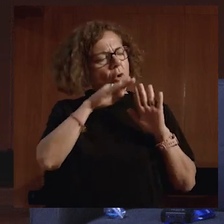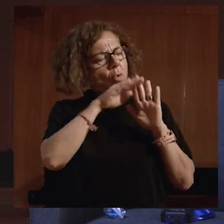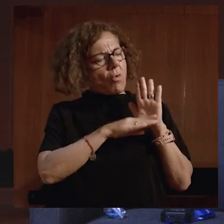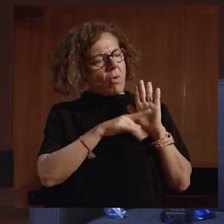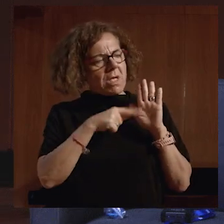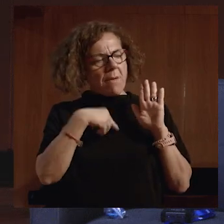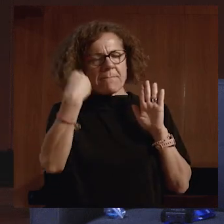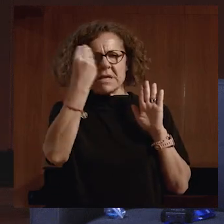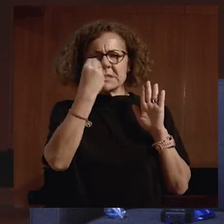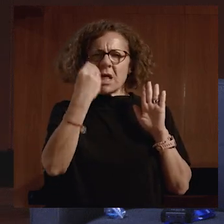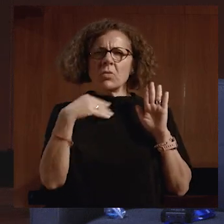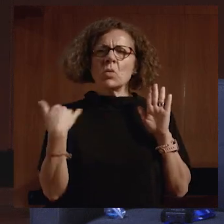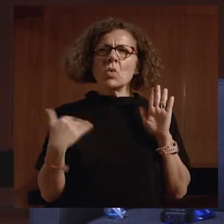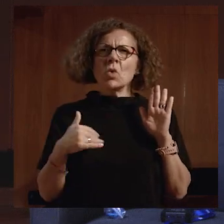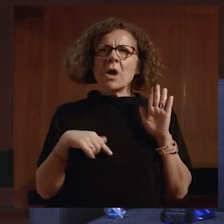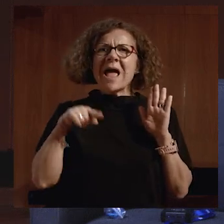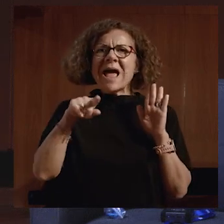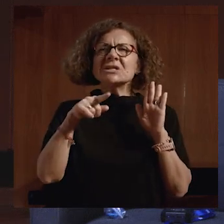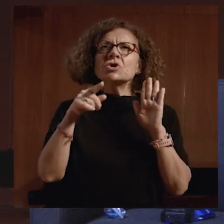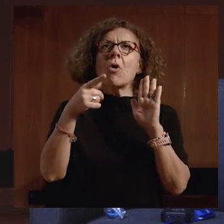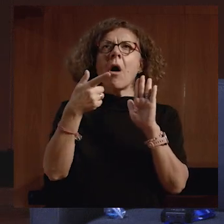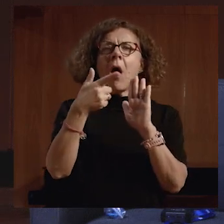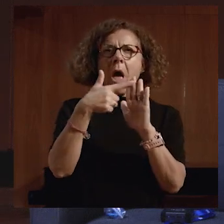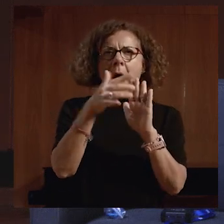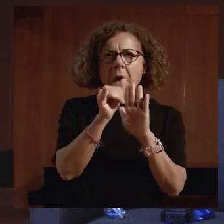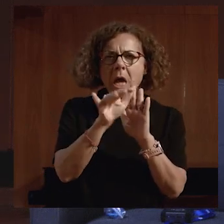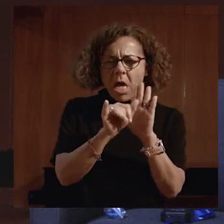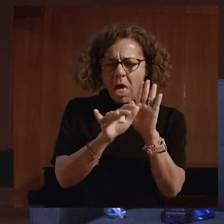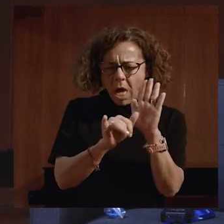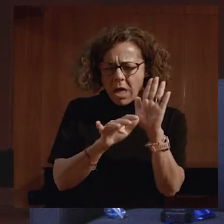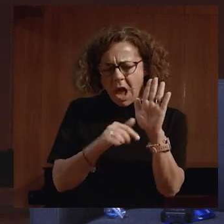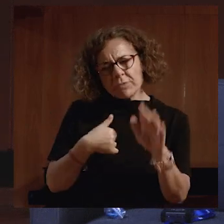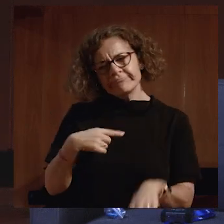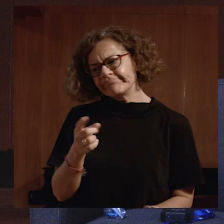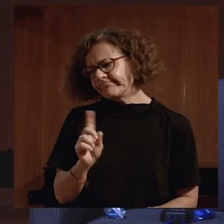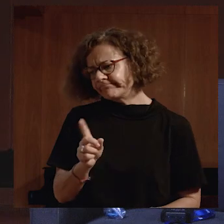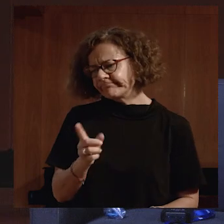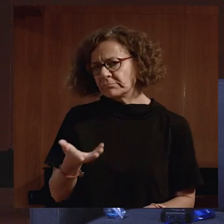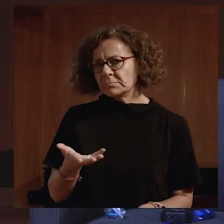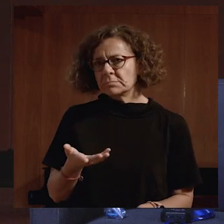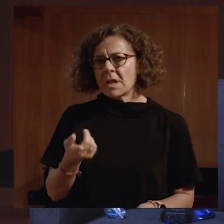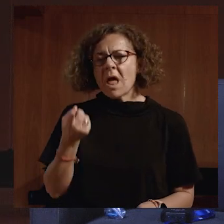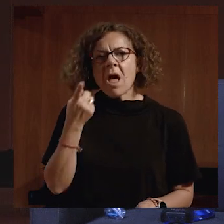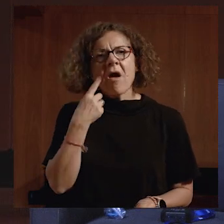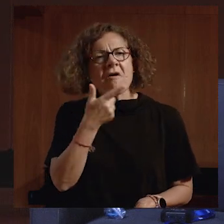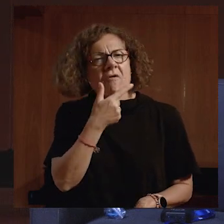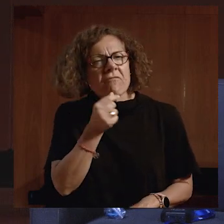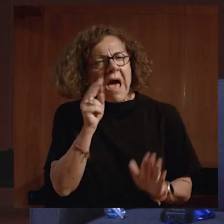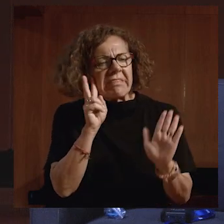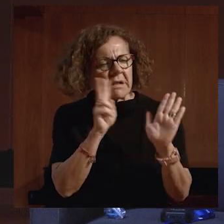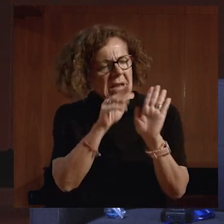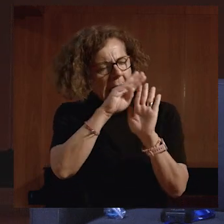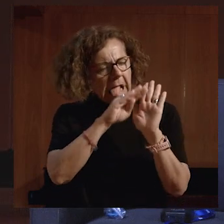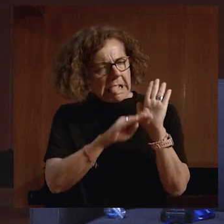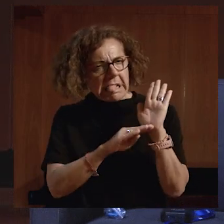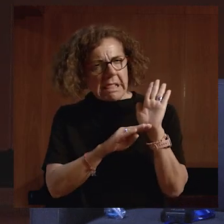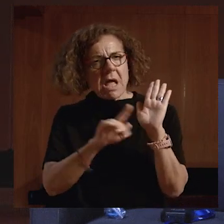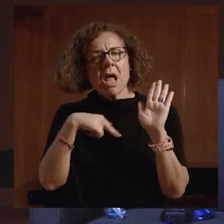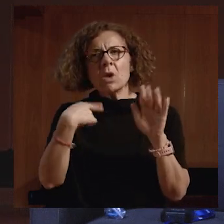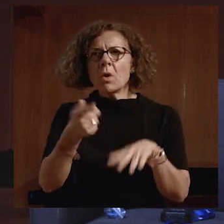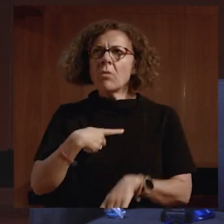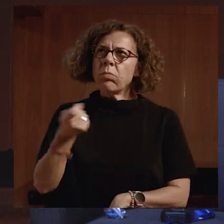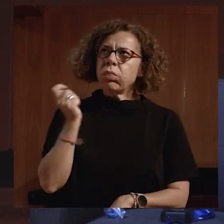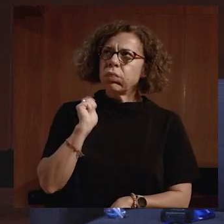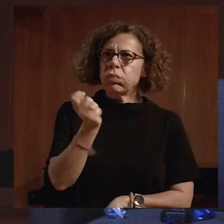doing this? It's very easy to read biographies and beat yourself on the back to say, they're doing this and I'm not doing